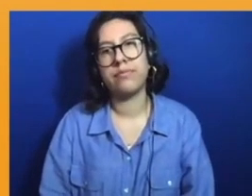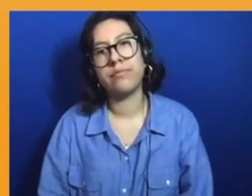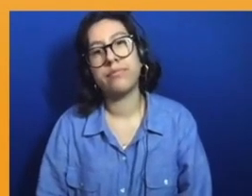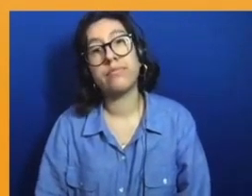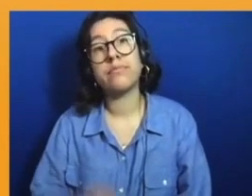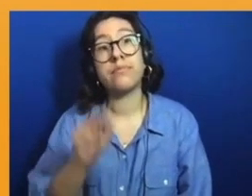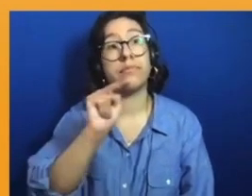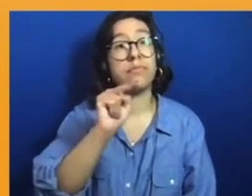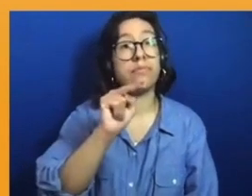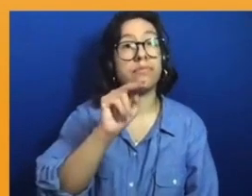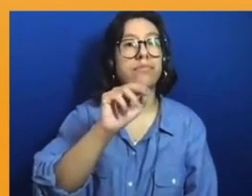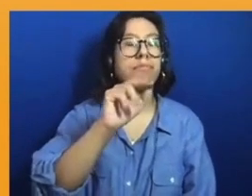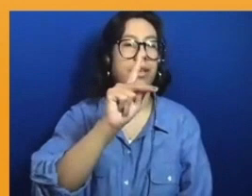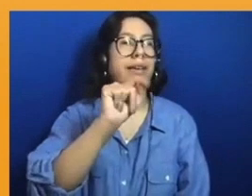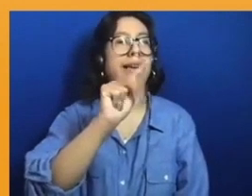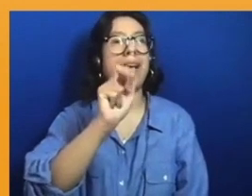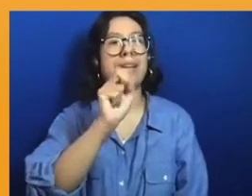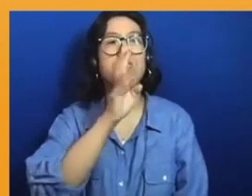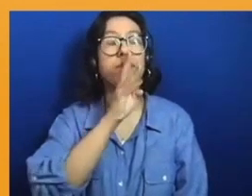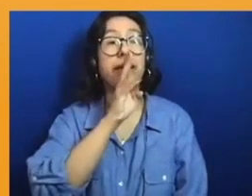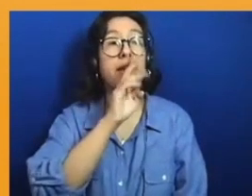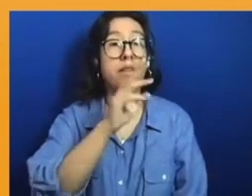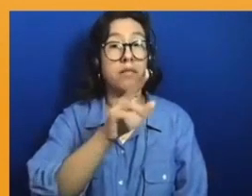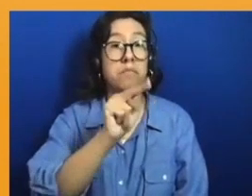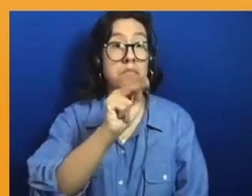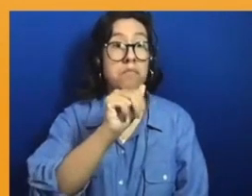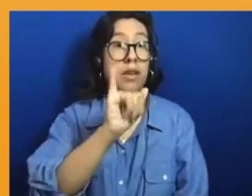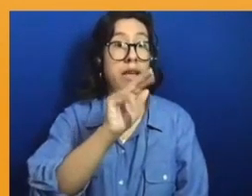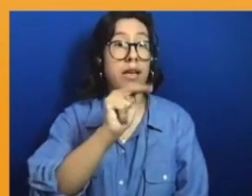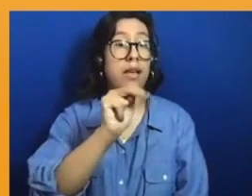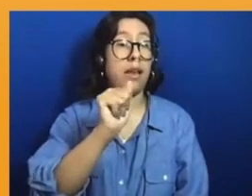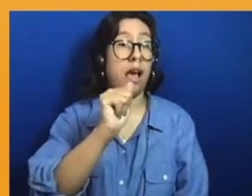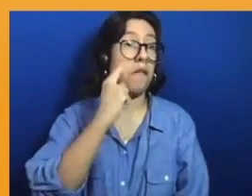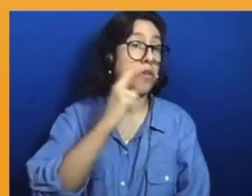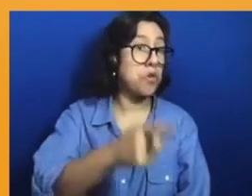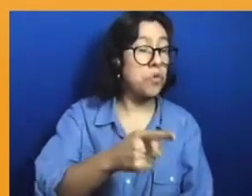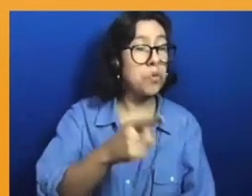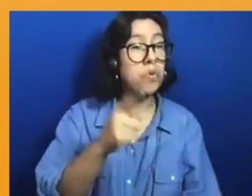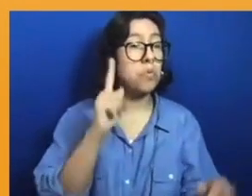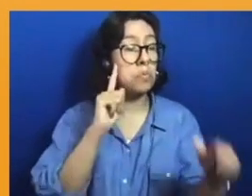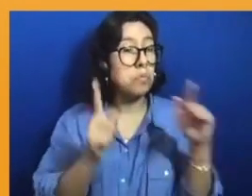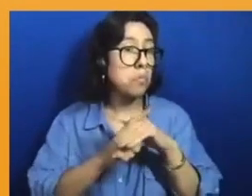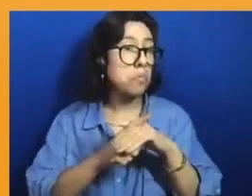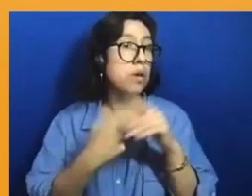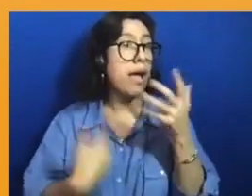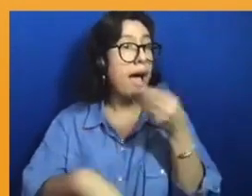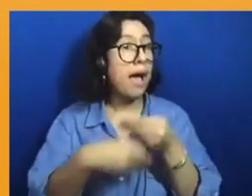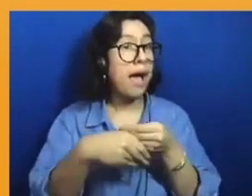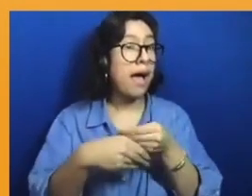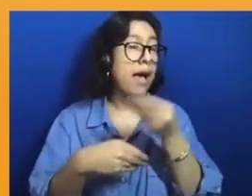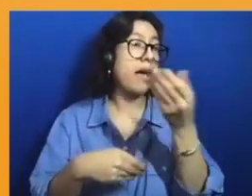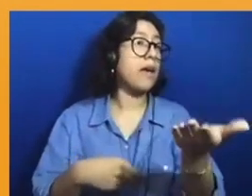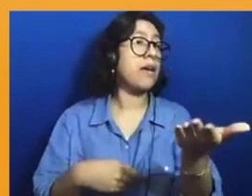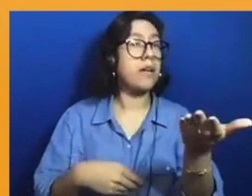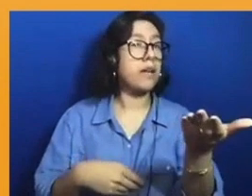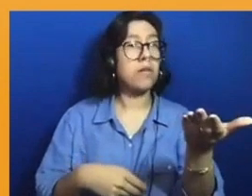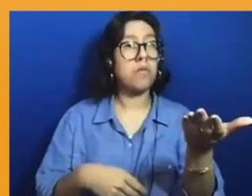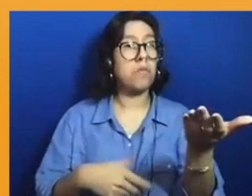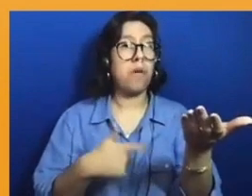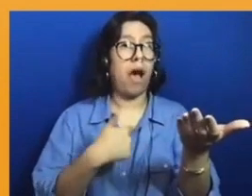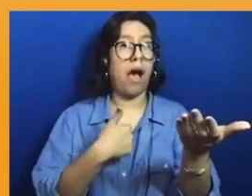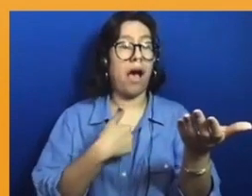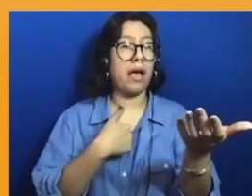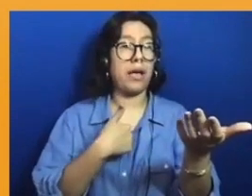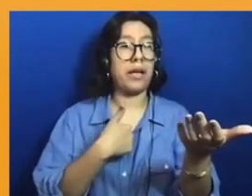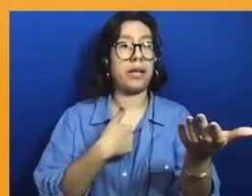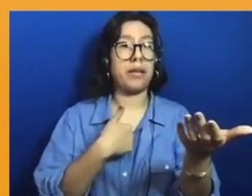Naina, do you have any things that came up for you in that conversation, or I can direct at this